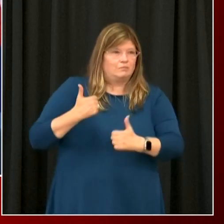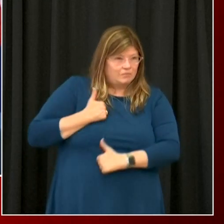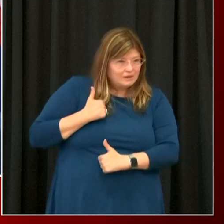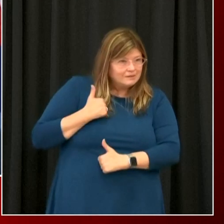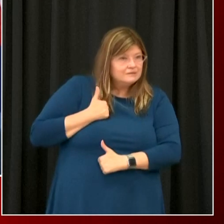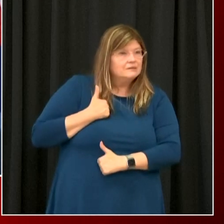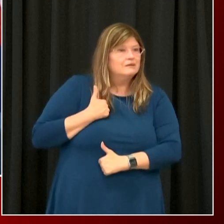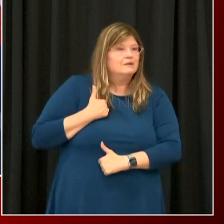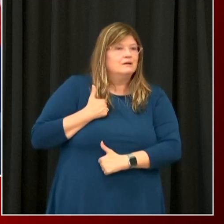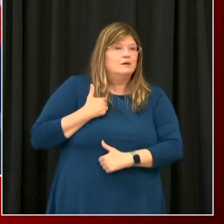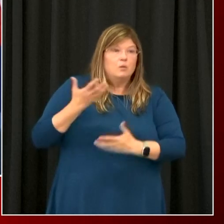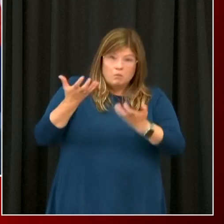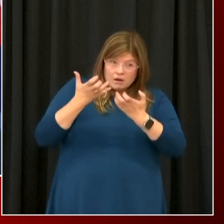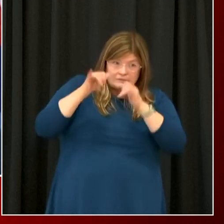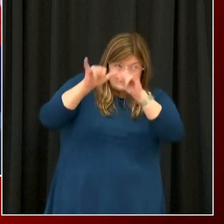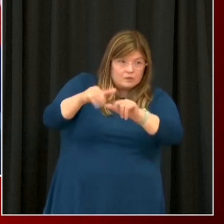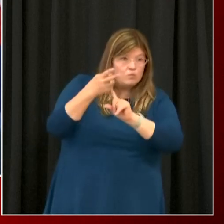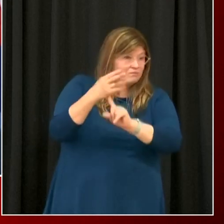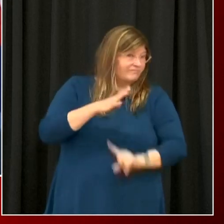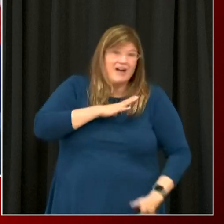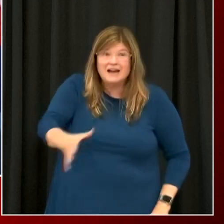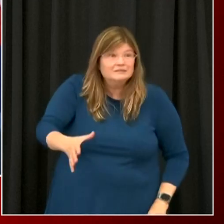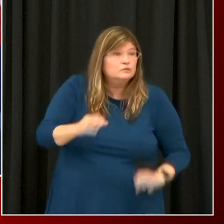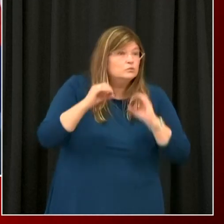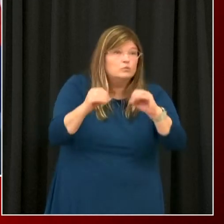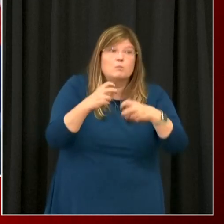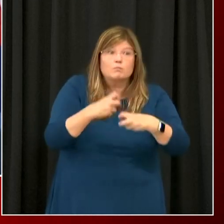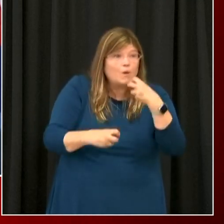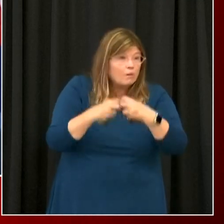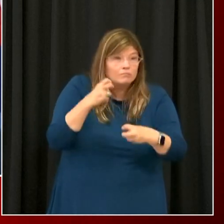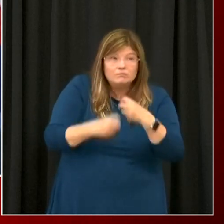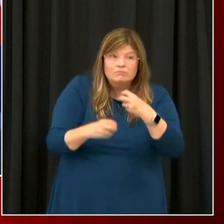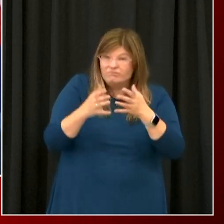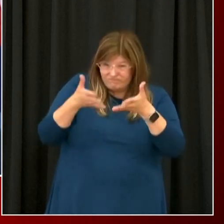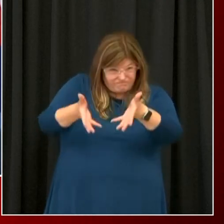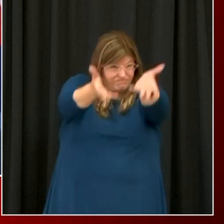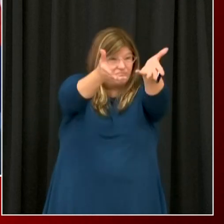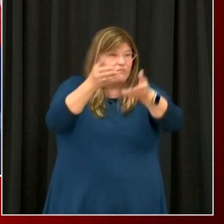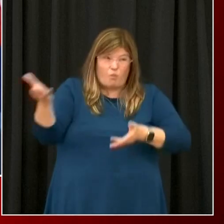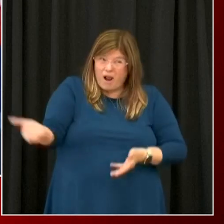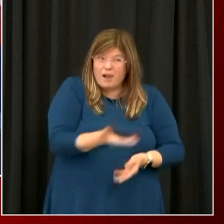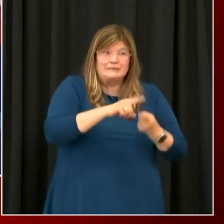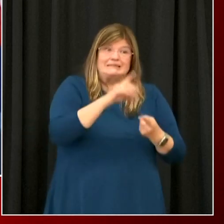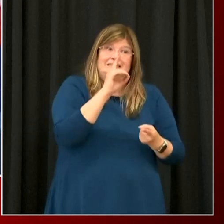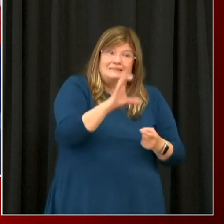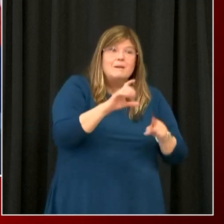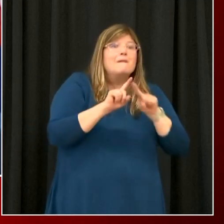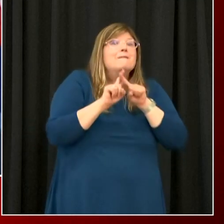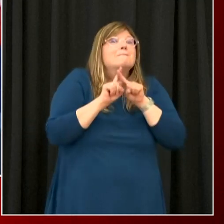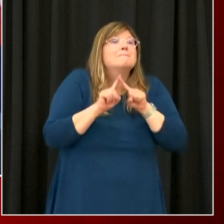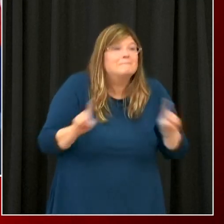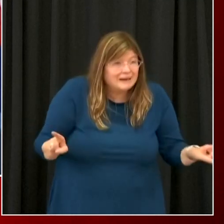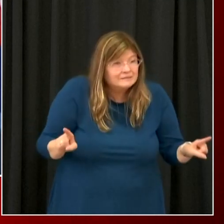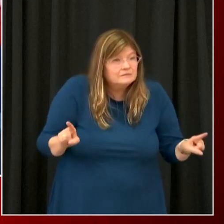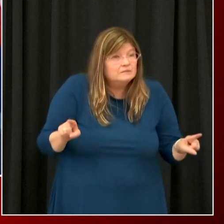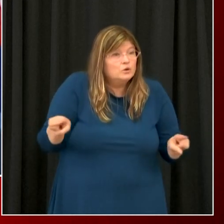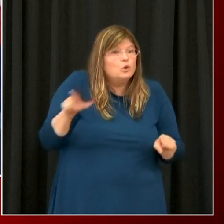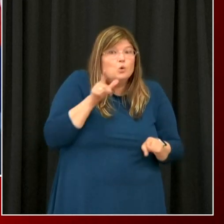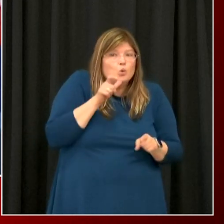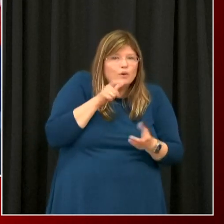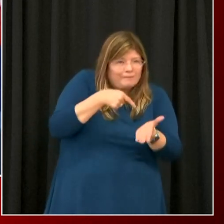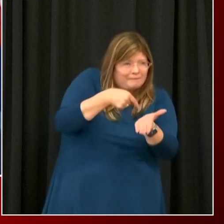We don't have any issue with them being accommodated in DC hotels, but They have to be taken care of by the Department of